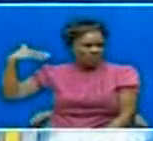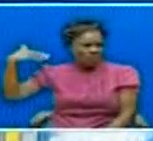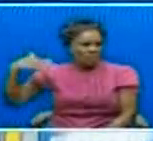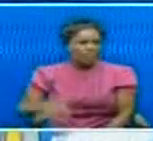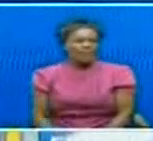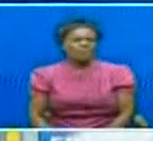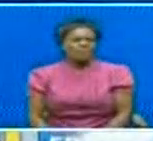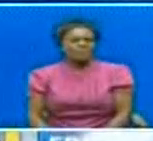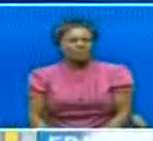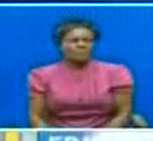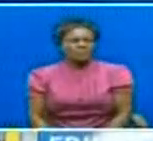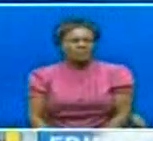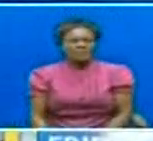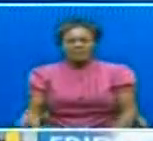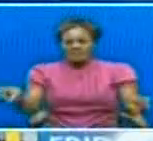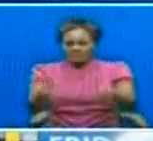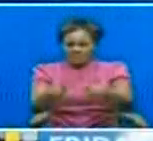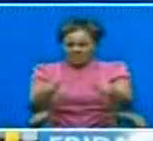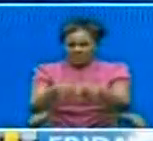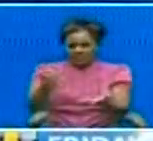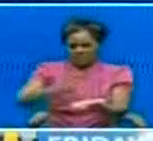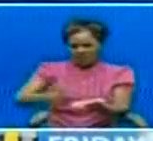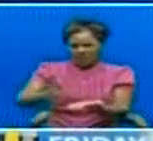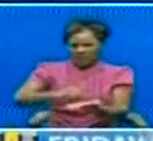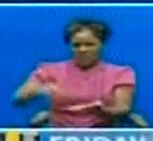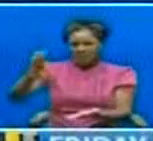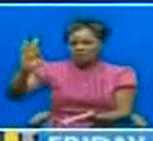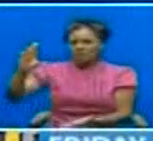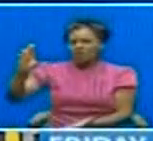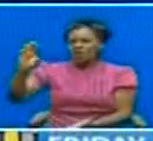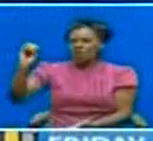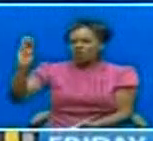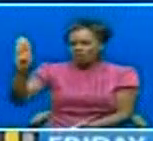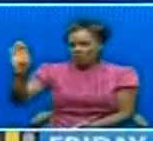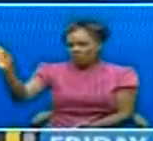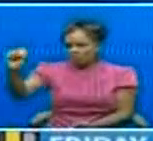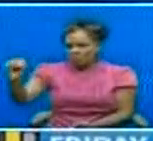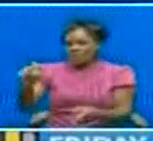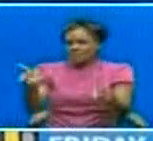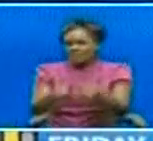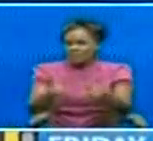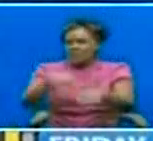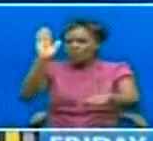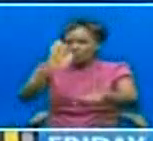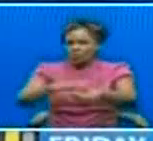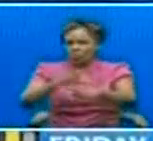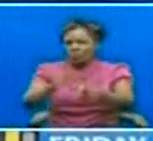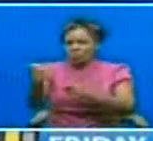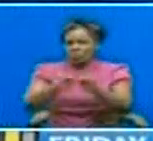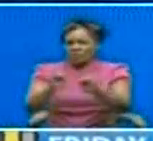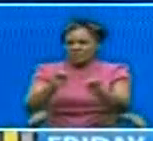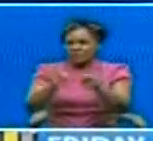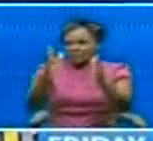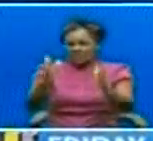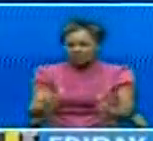business world. She's also a writer for Forbes magazine, and she's also quite impressively the managing director of